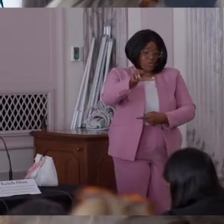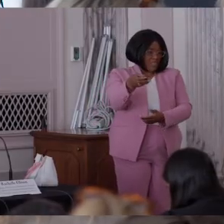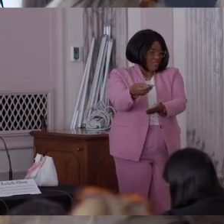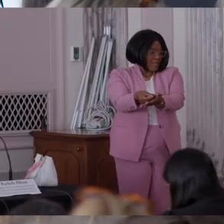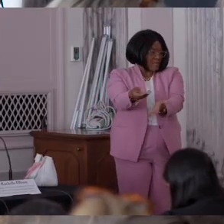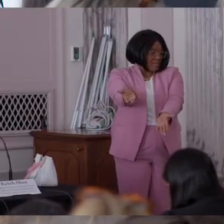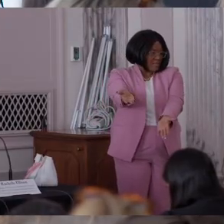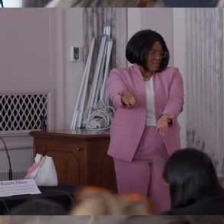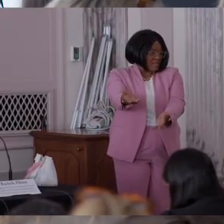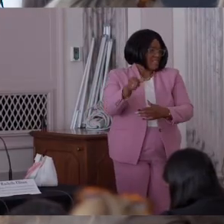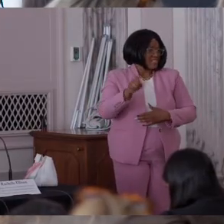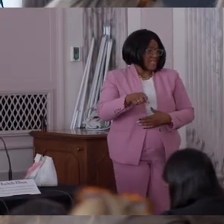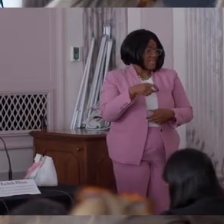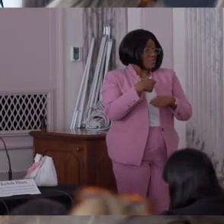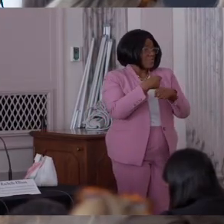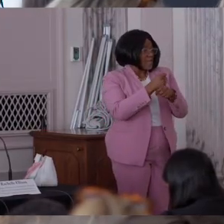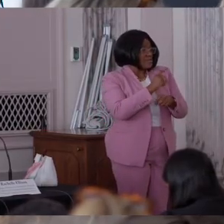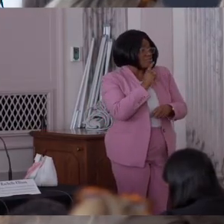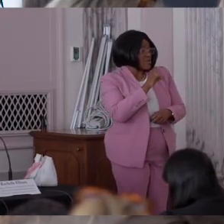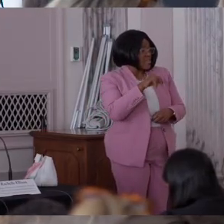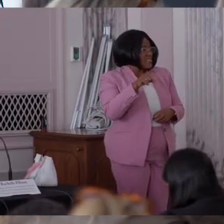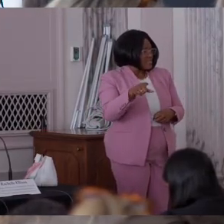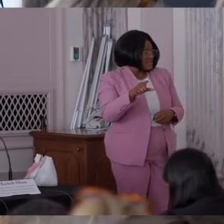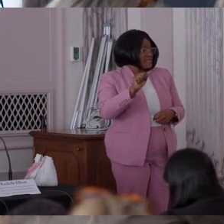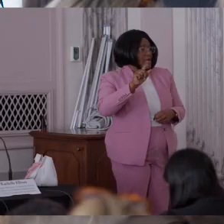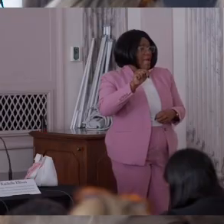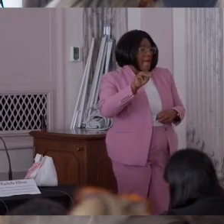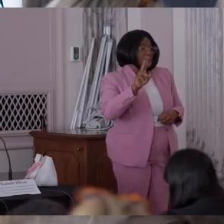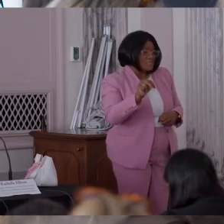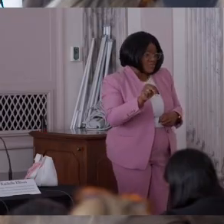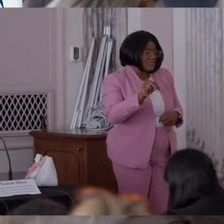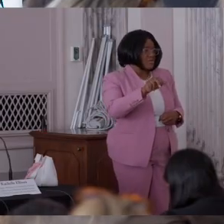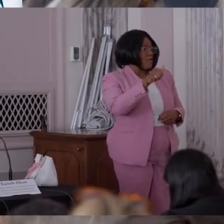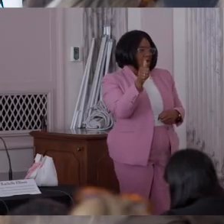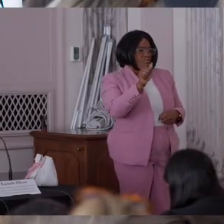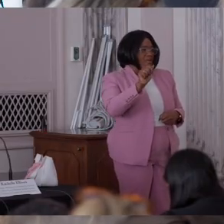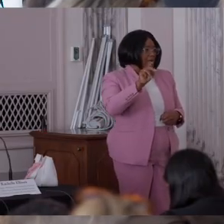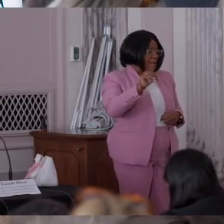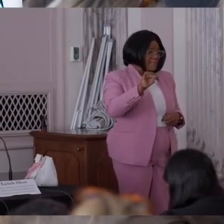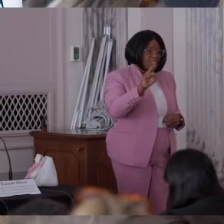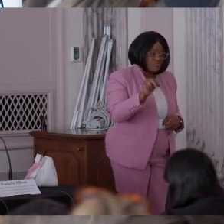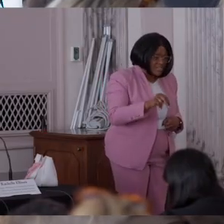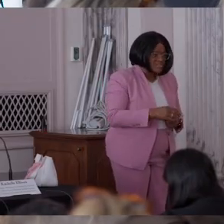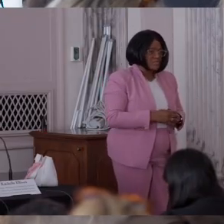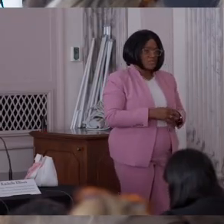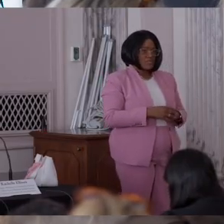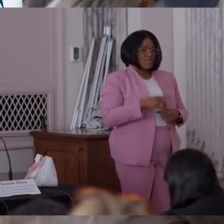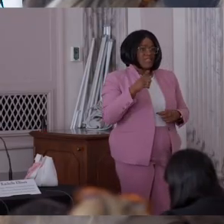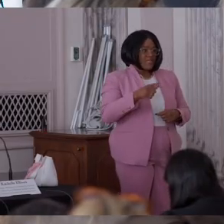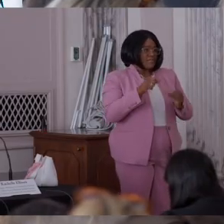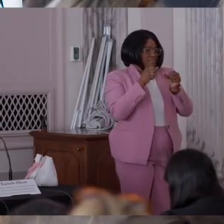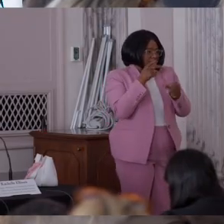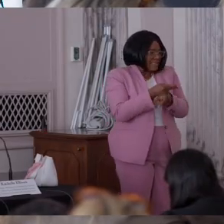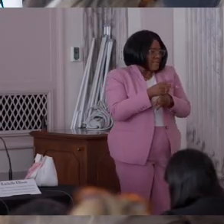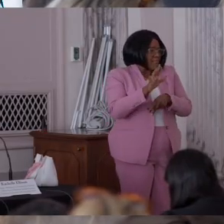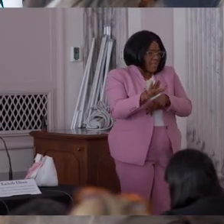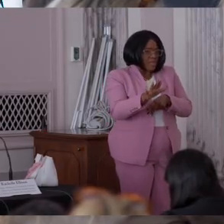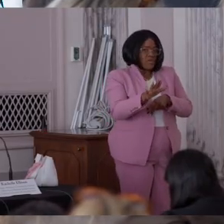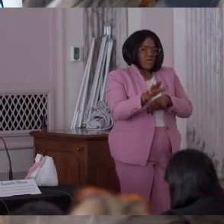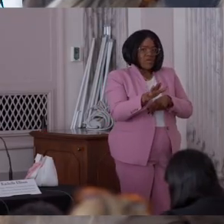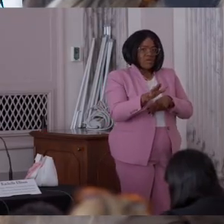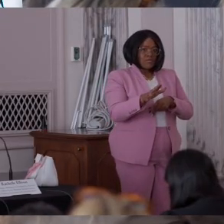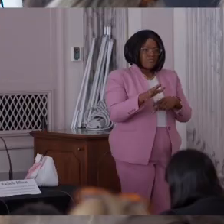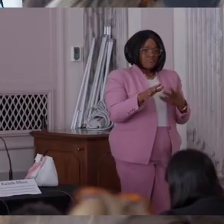and Congress needs to make sure that this administration and any other administration holds to that